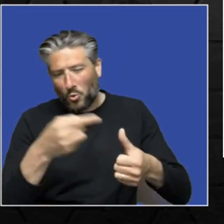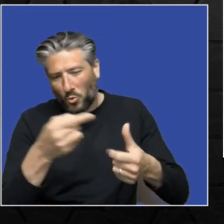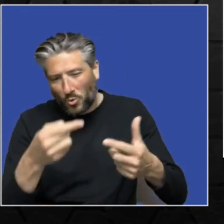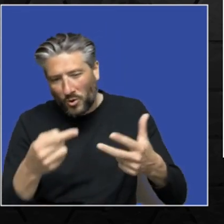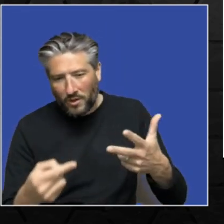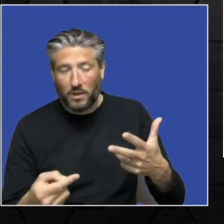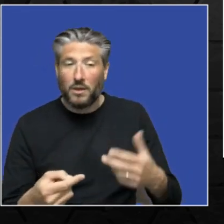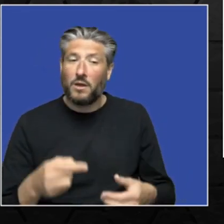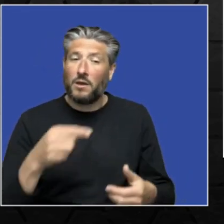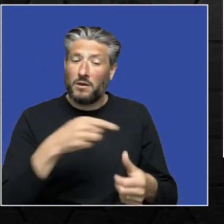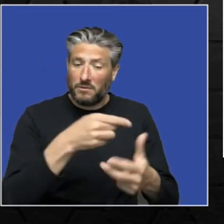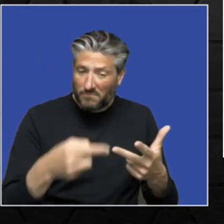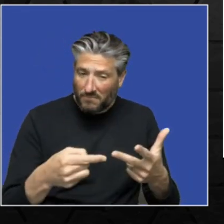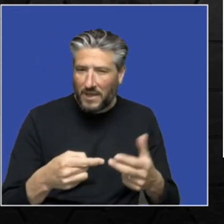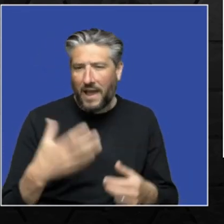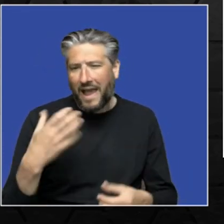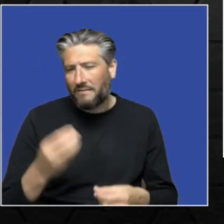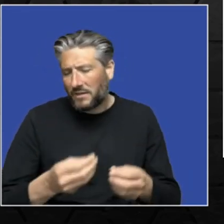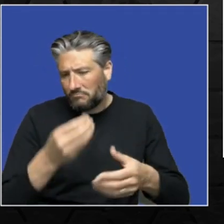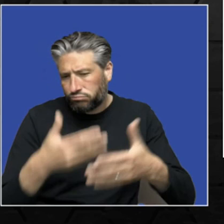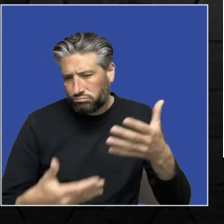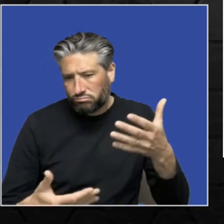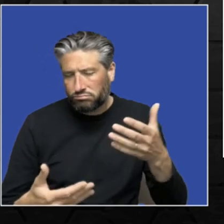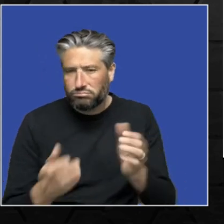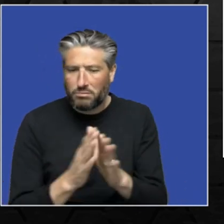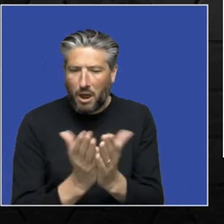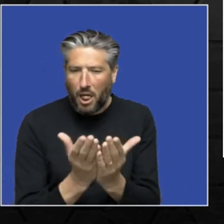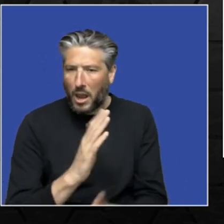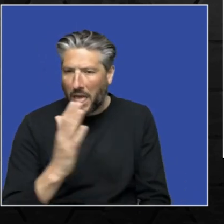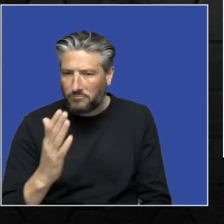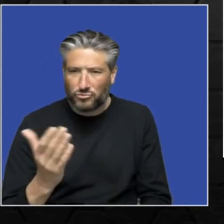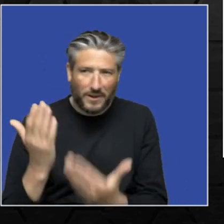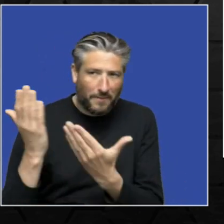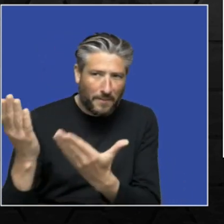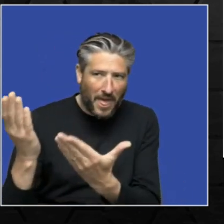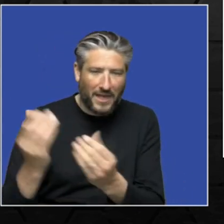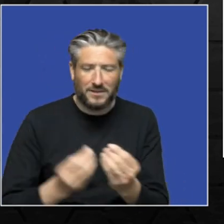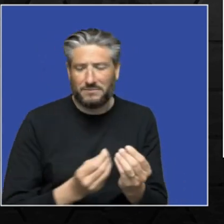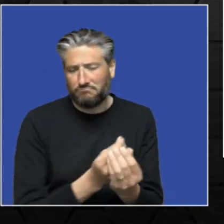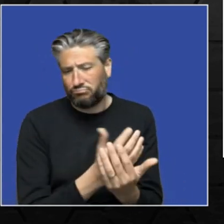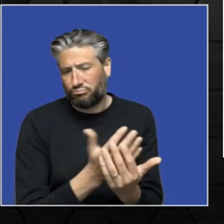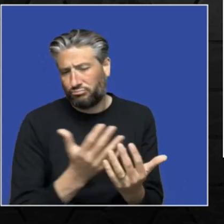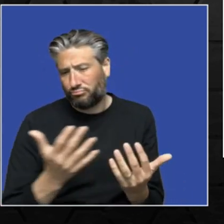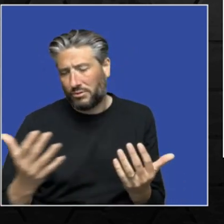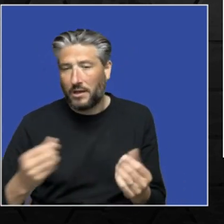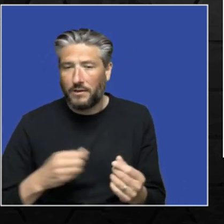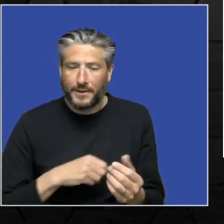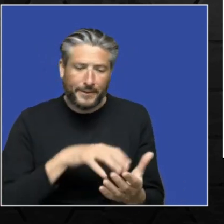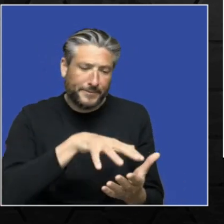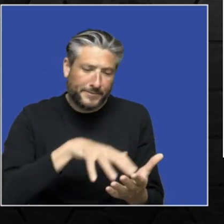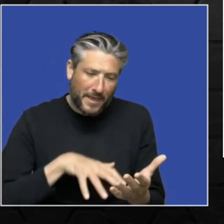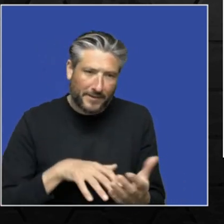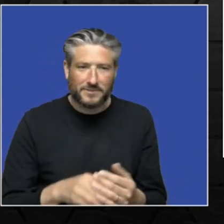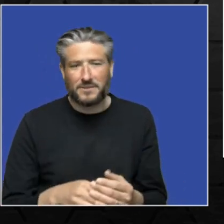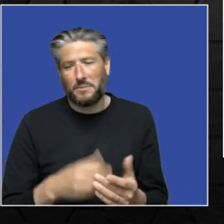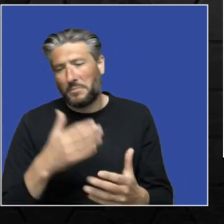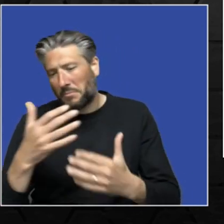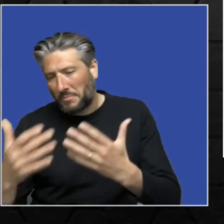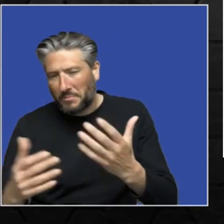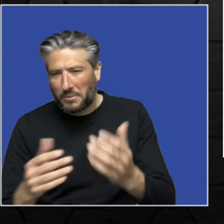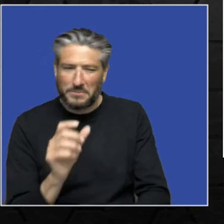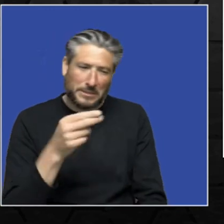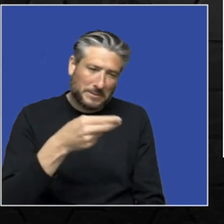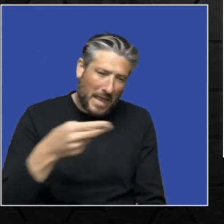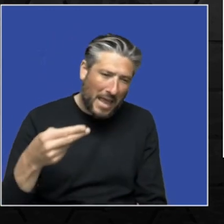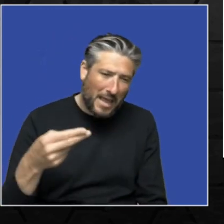Spark projects, libraries which you can try. Warpal Wabbit is there, text analytics using Warpal Wabbit, LightGBM, image classification.